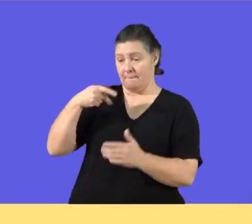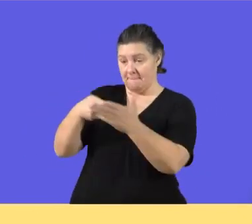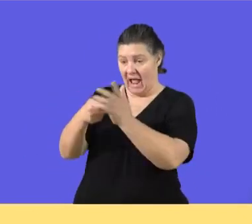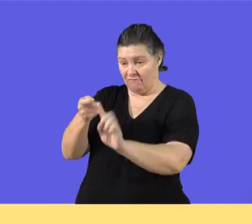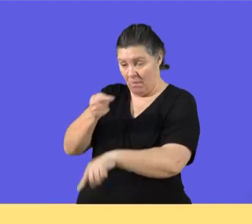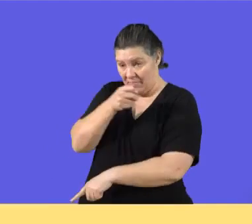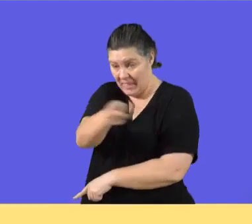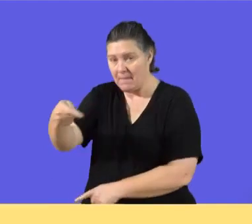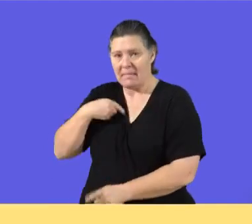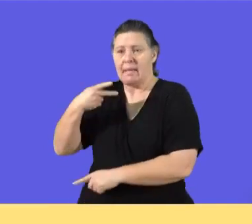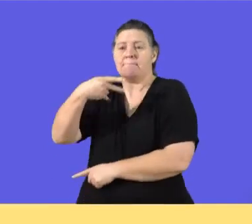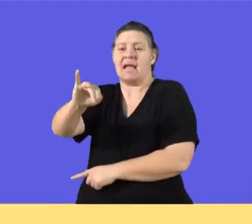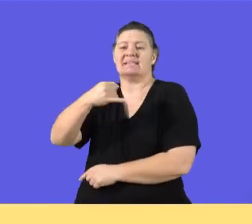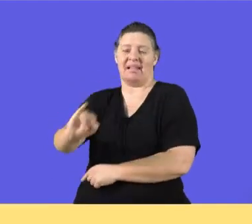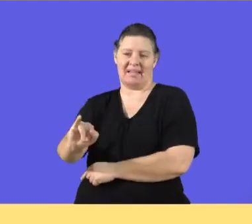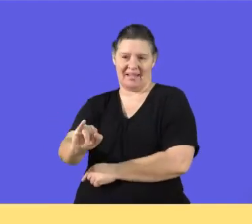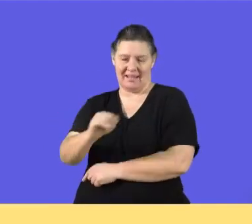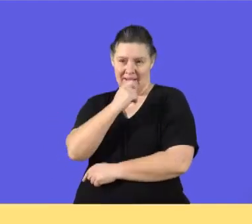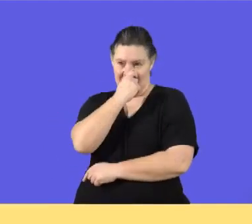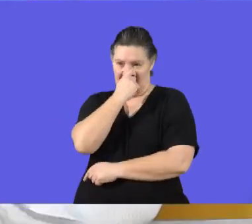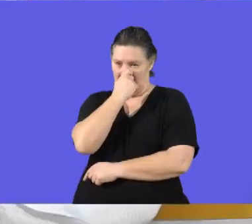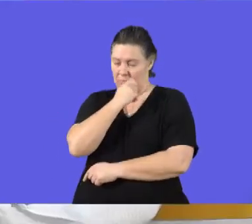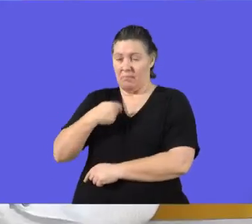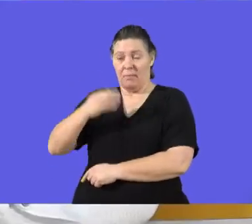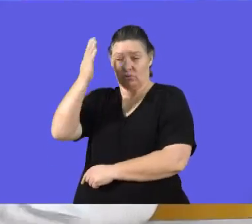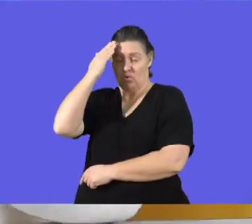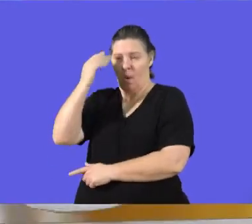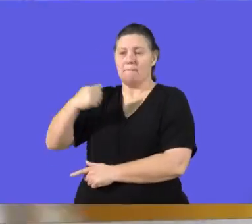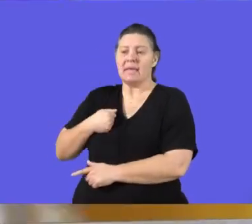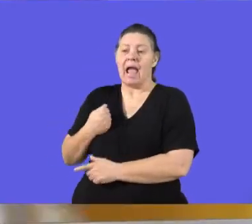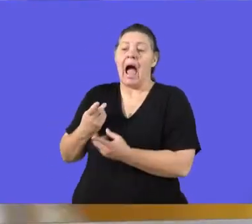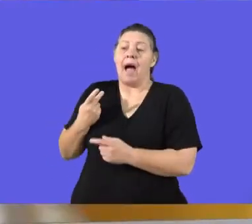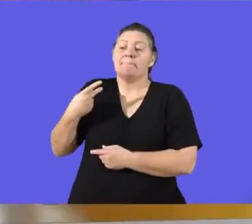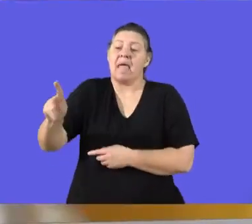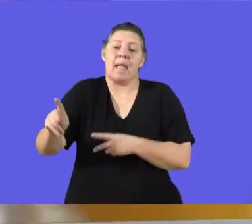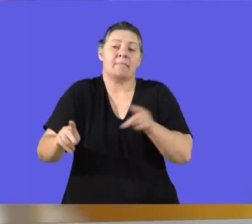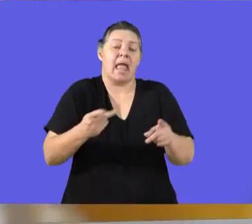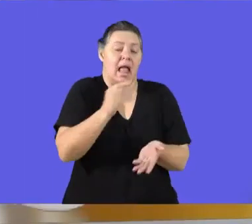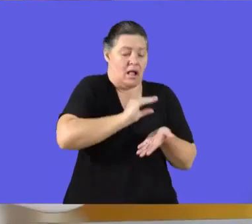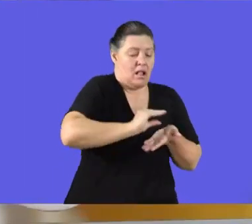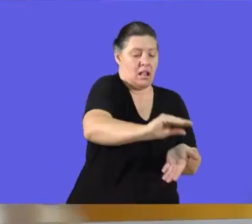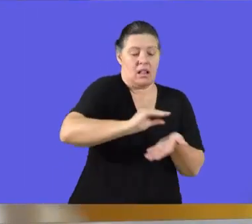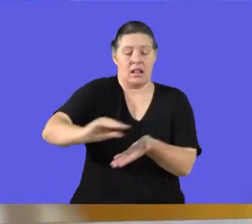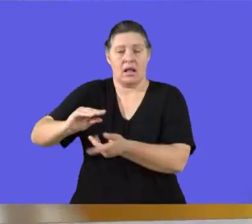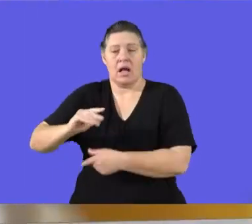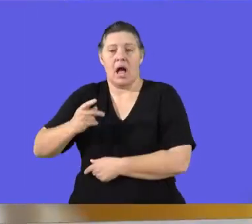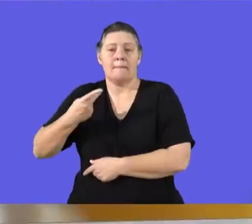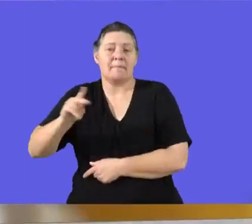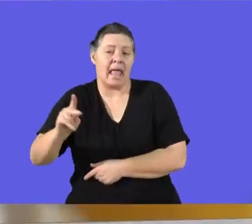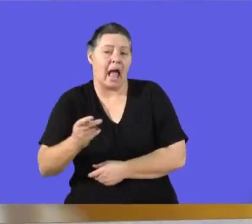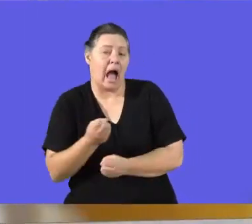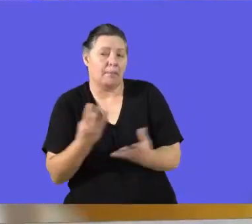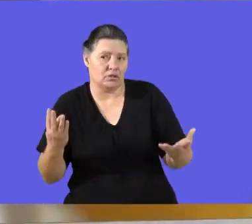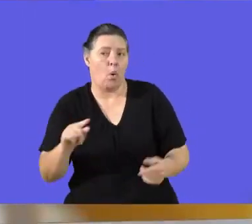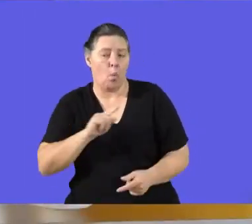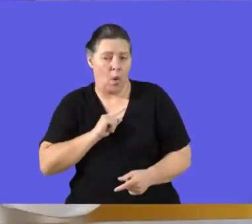to creditors control. Remember, what are creditors? The individuals or the businesses whom